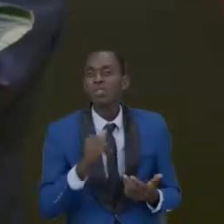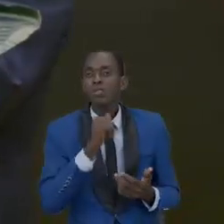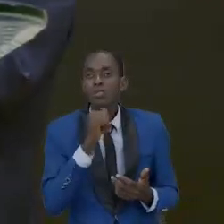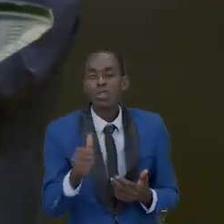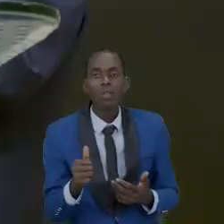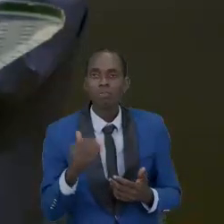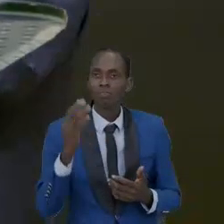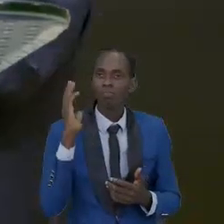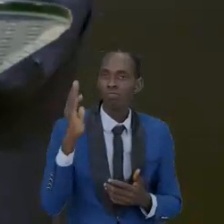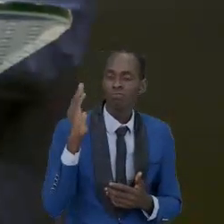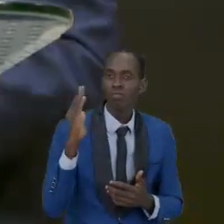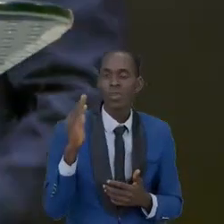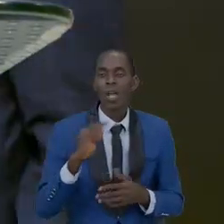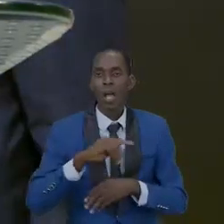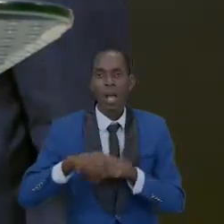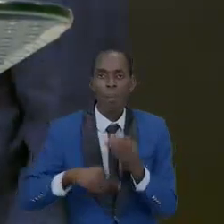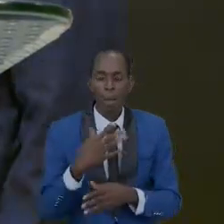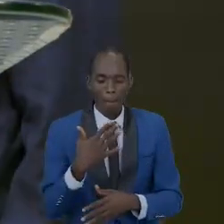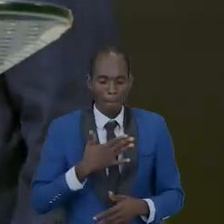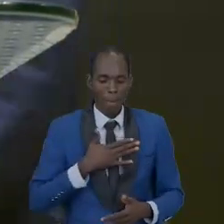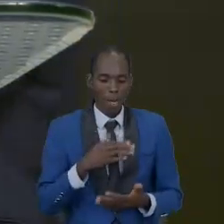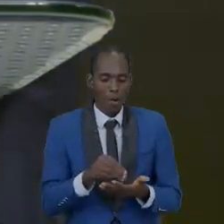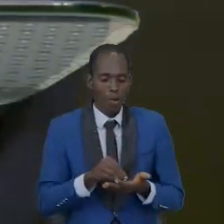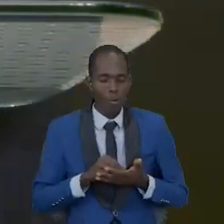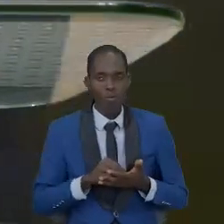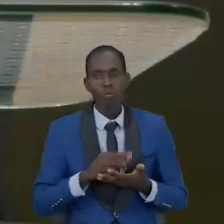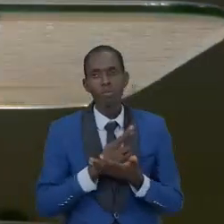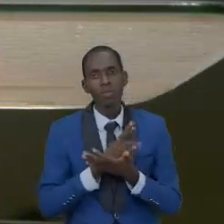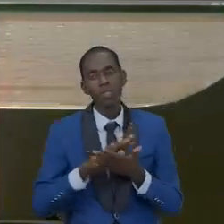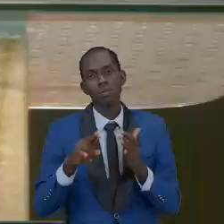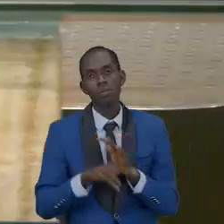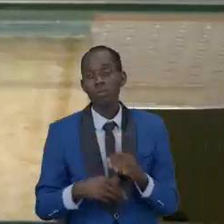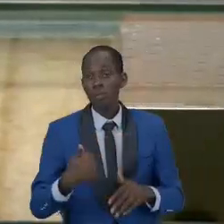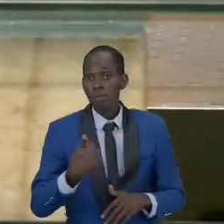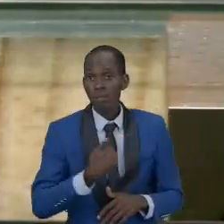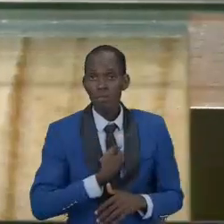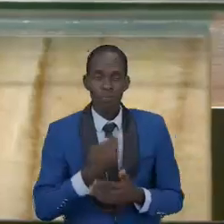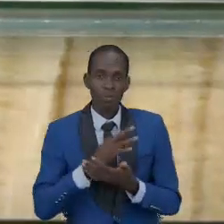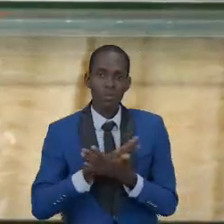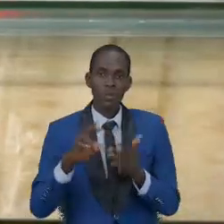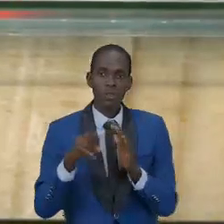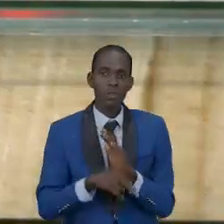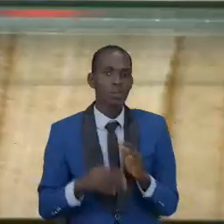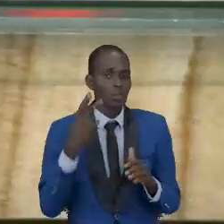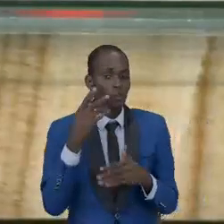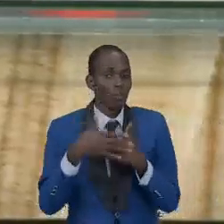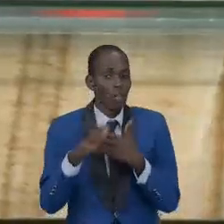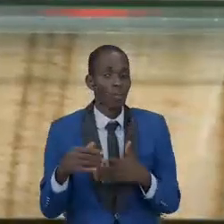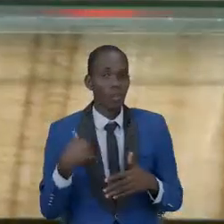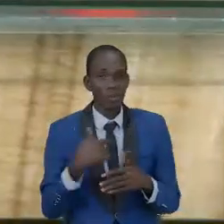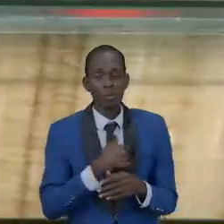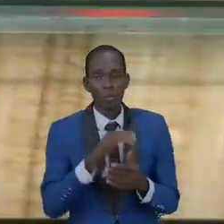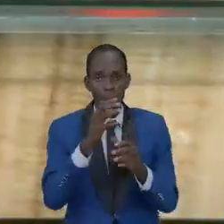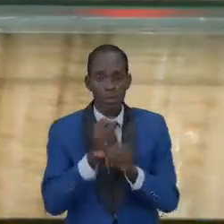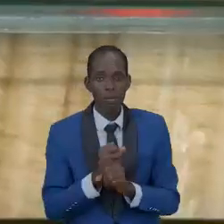testifying about my own righteousness, self-righteousness. Even after we are born again,